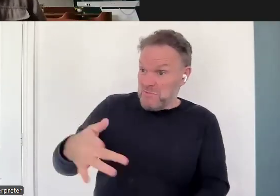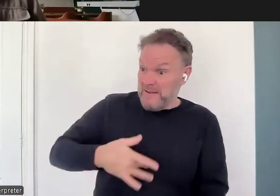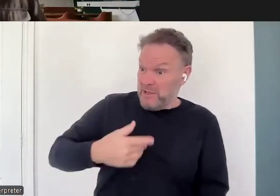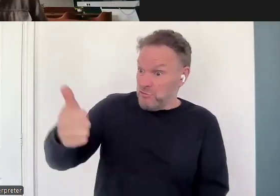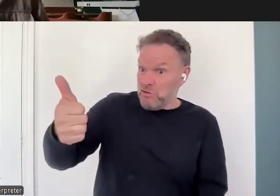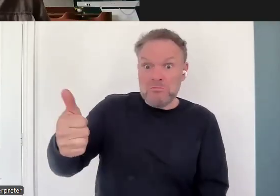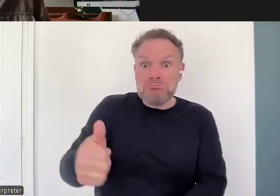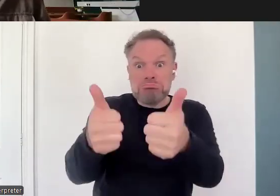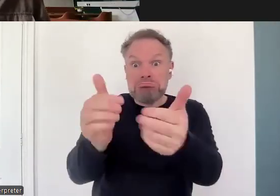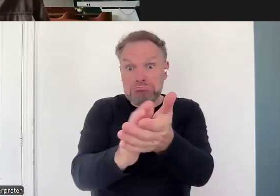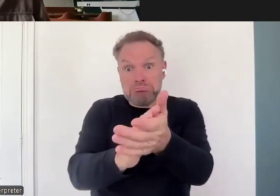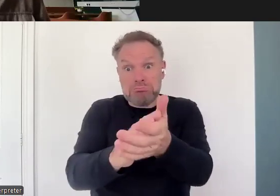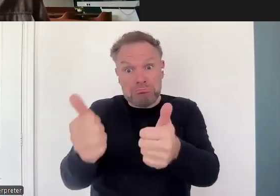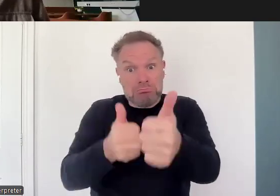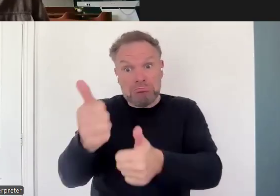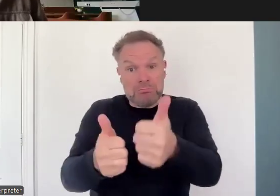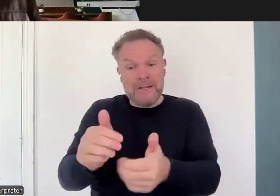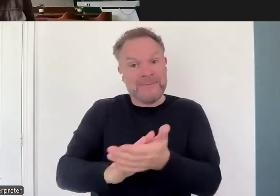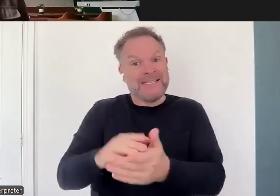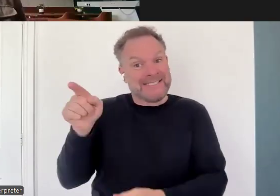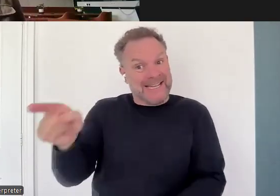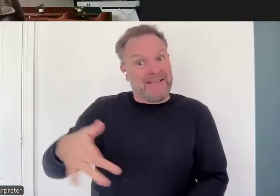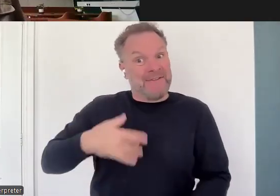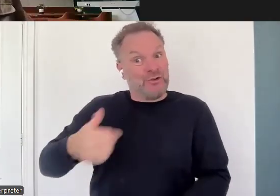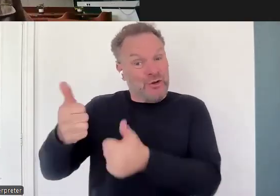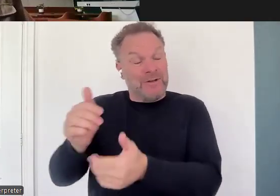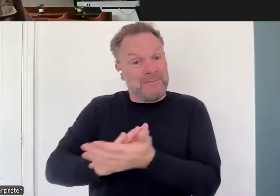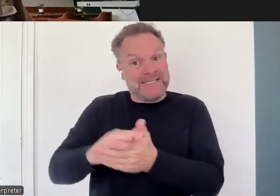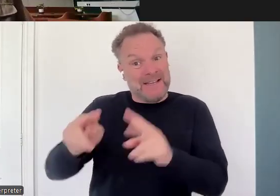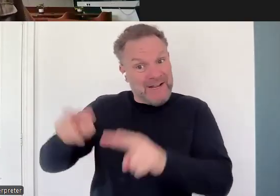tick, and it's an indicator you're evaluating in the right way.